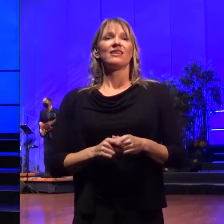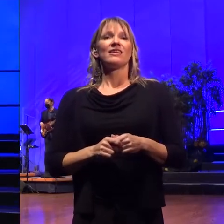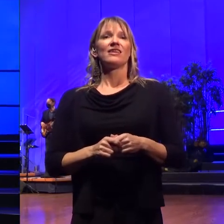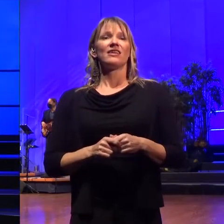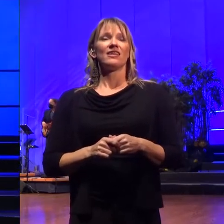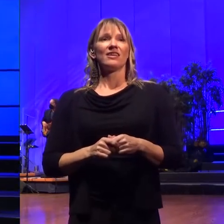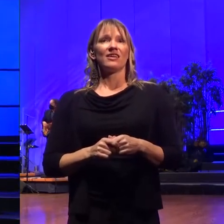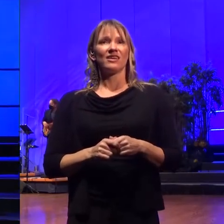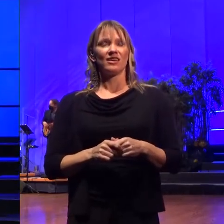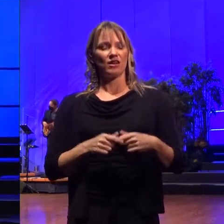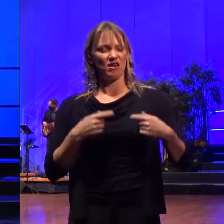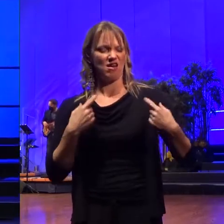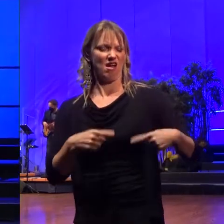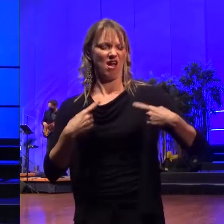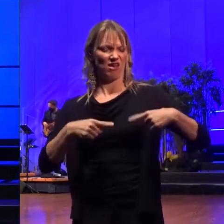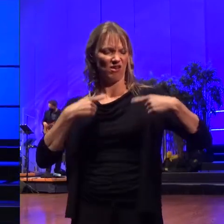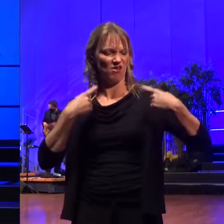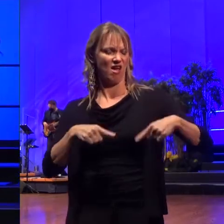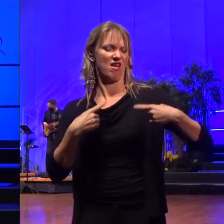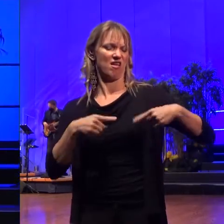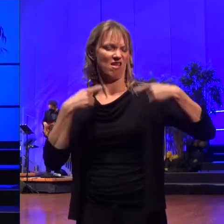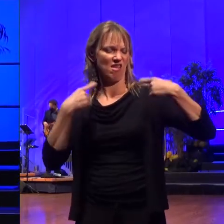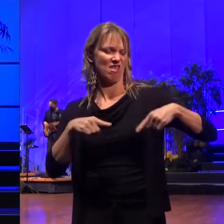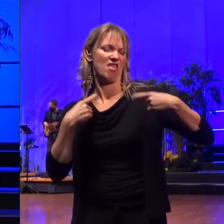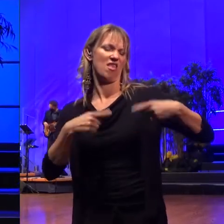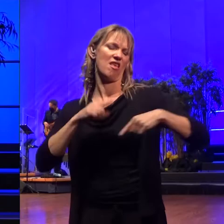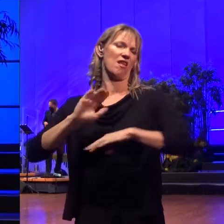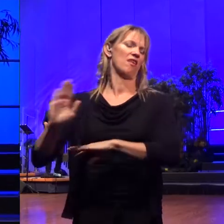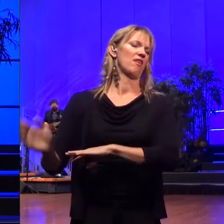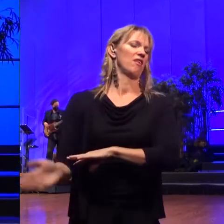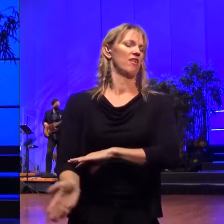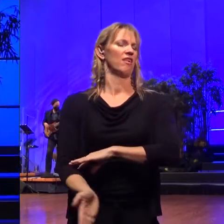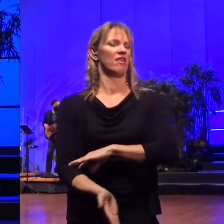Arguing all night,